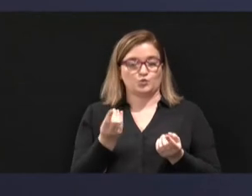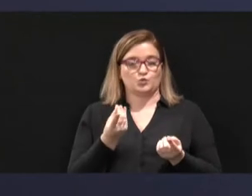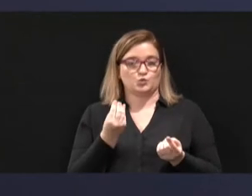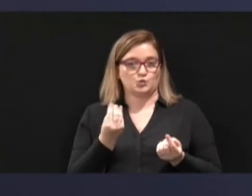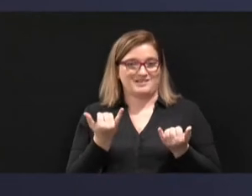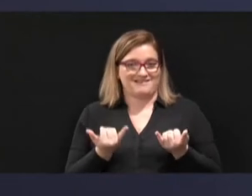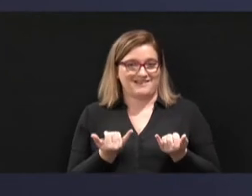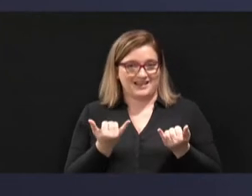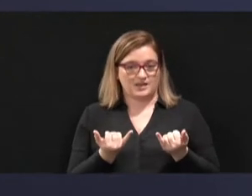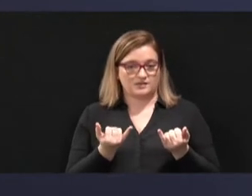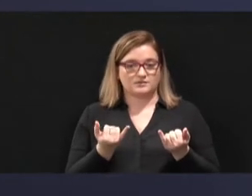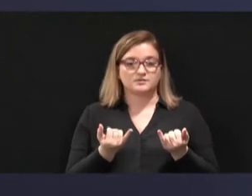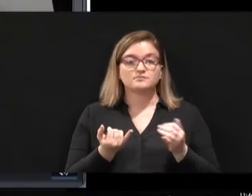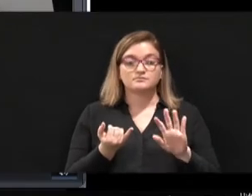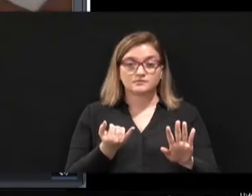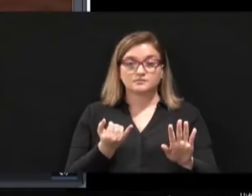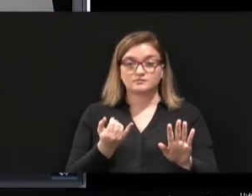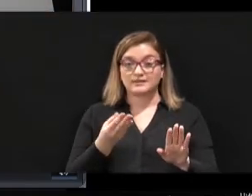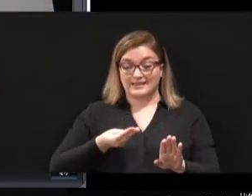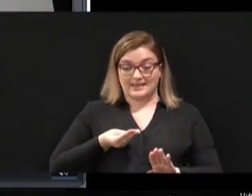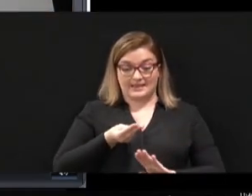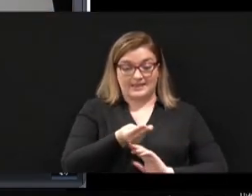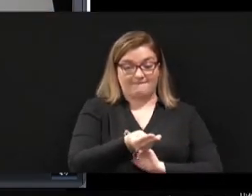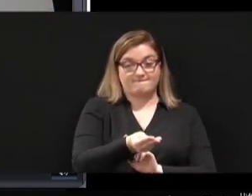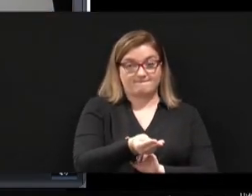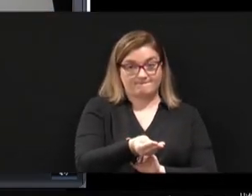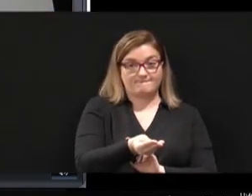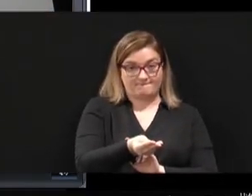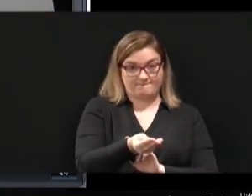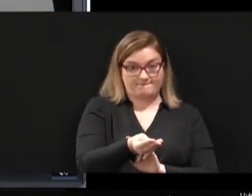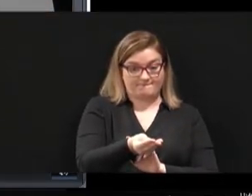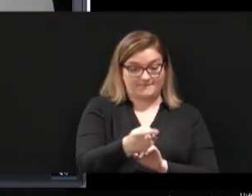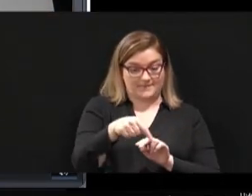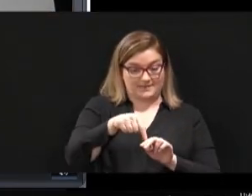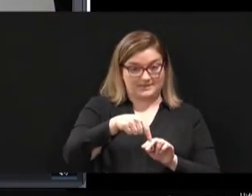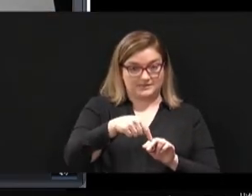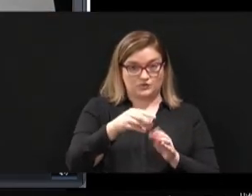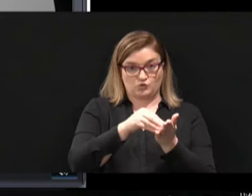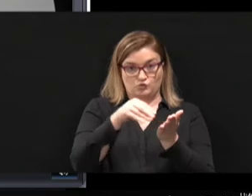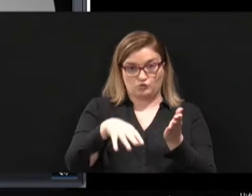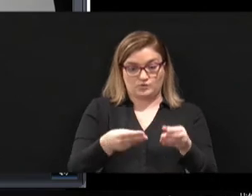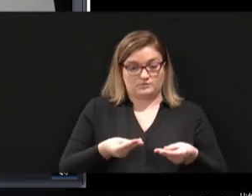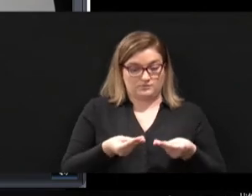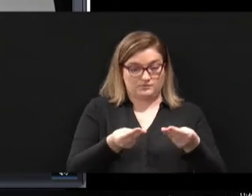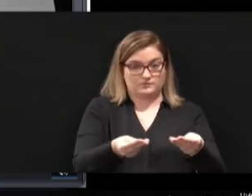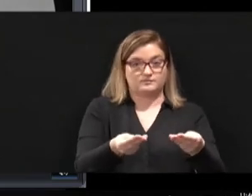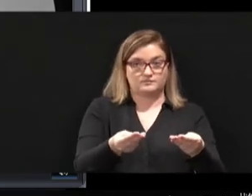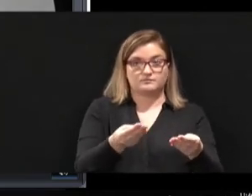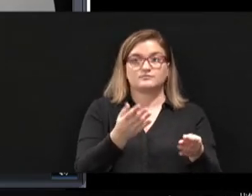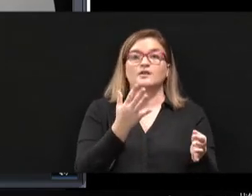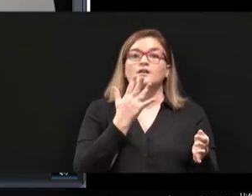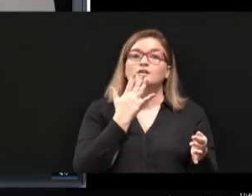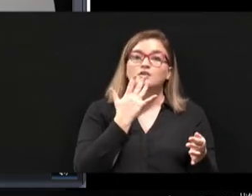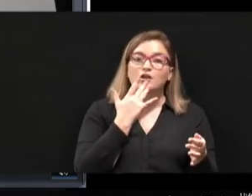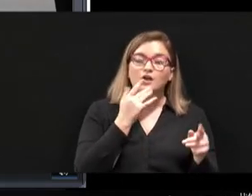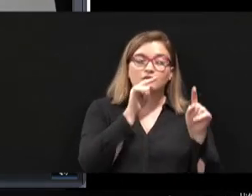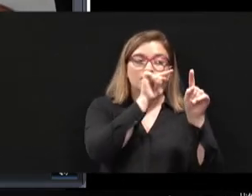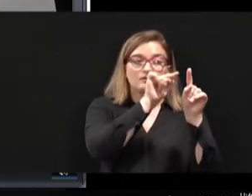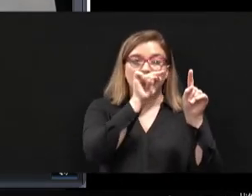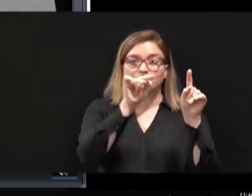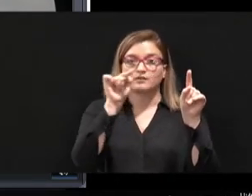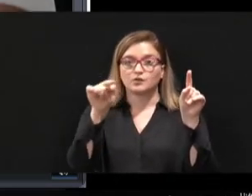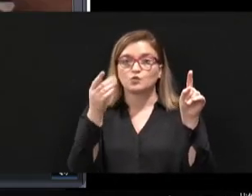want to make sure you give them this, and they have to read the colors across to make sure they actually know